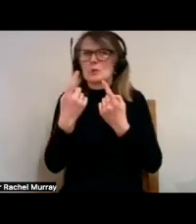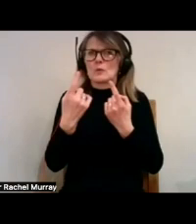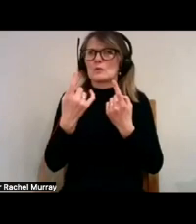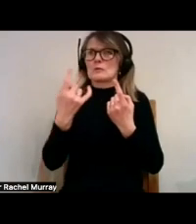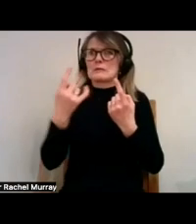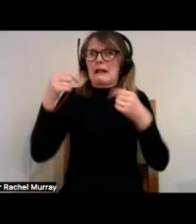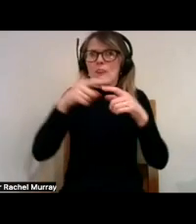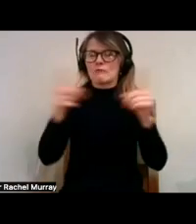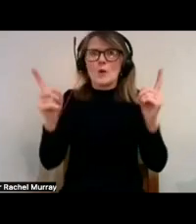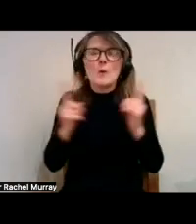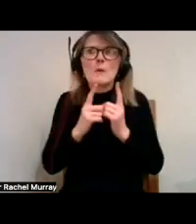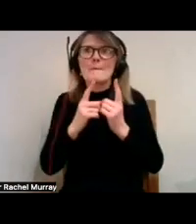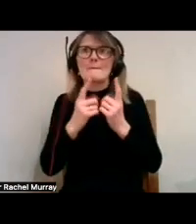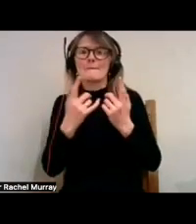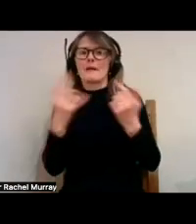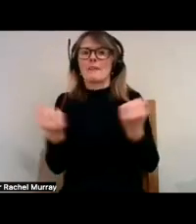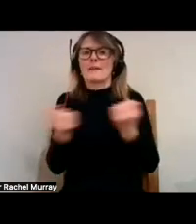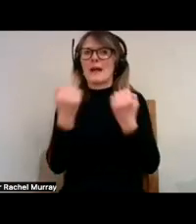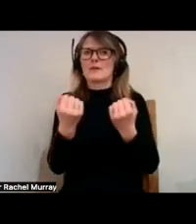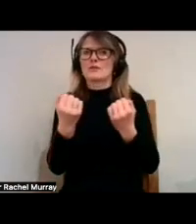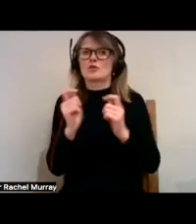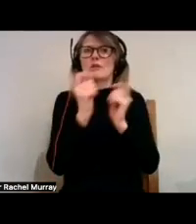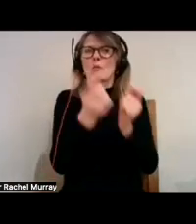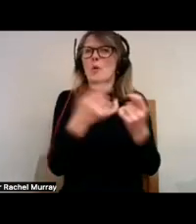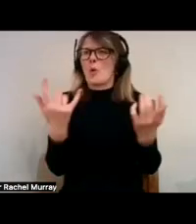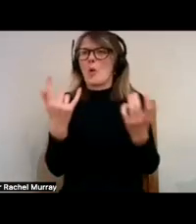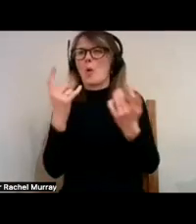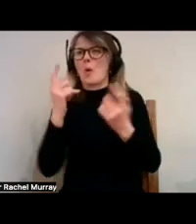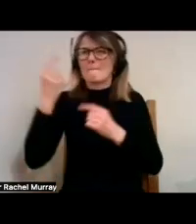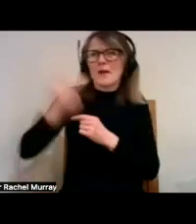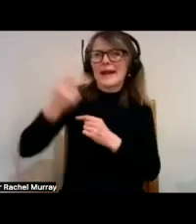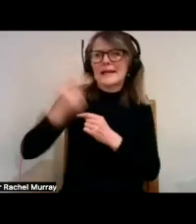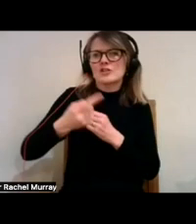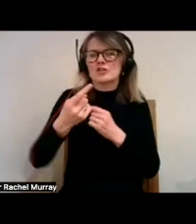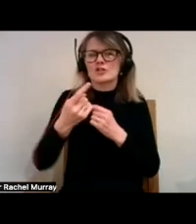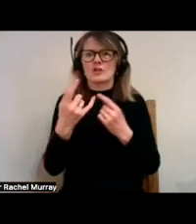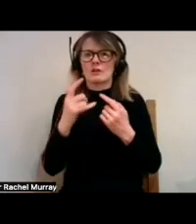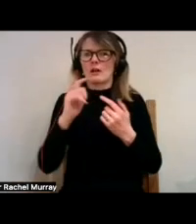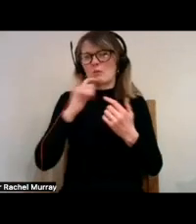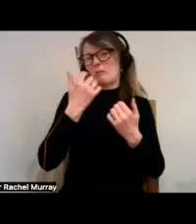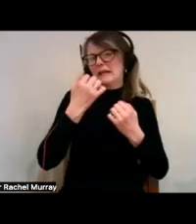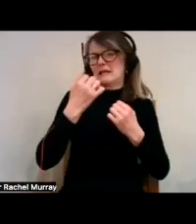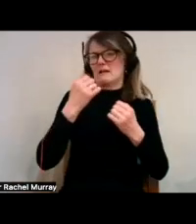That sort of power, the power to reward or to punish, would be hard or structural power.